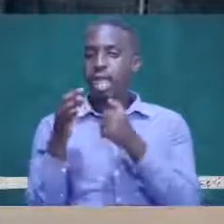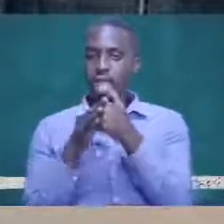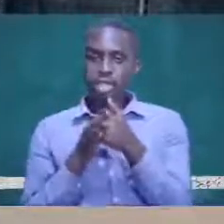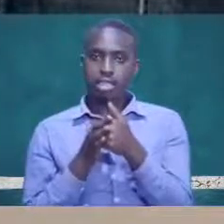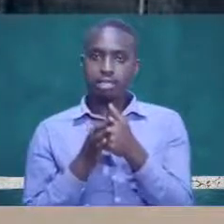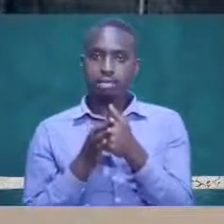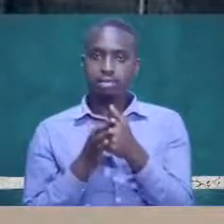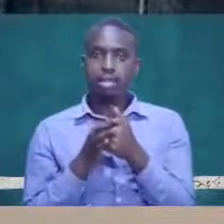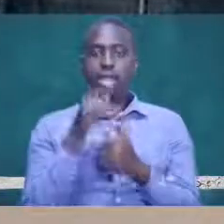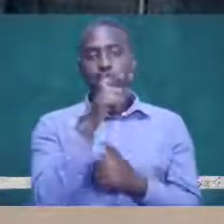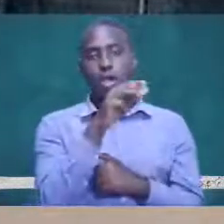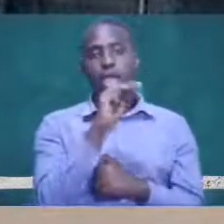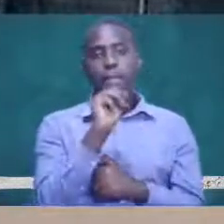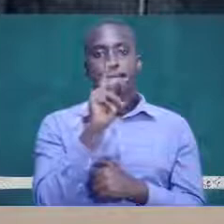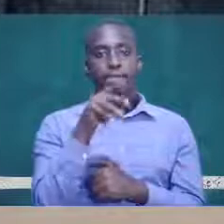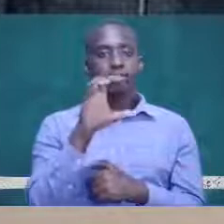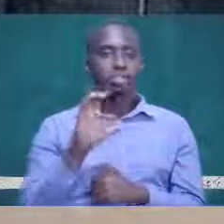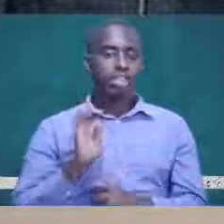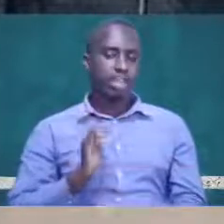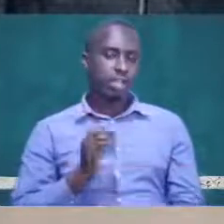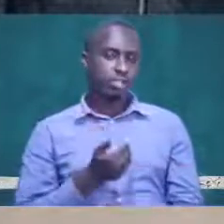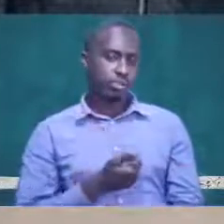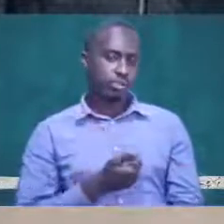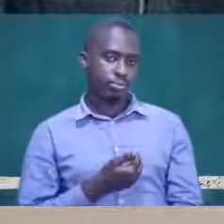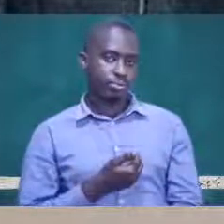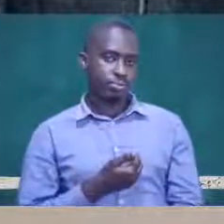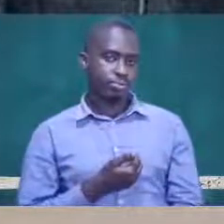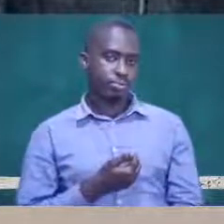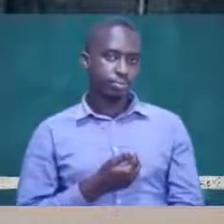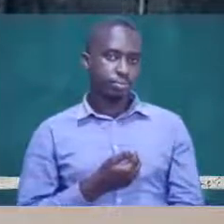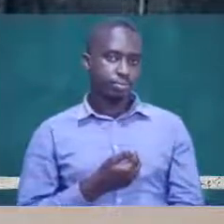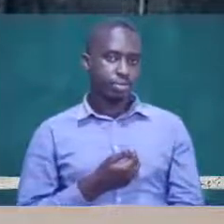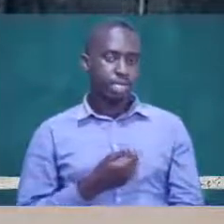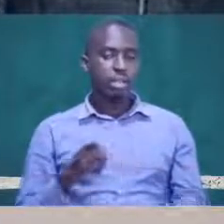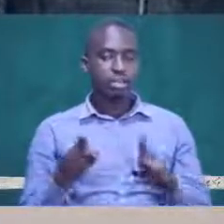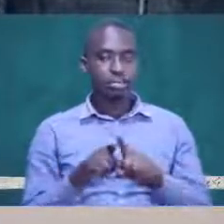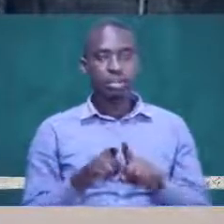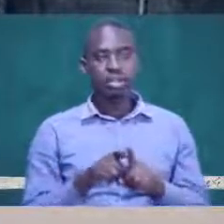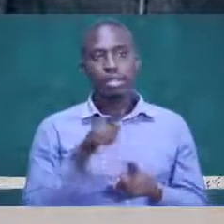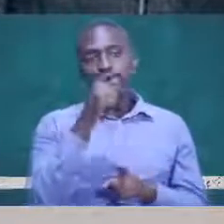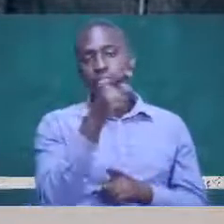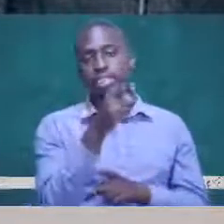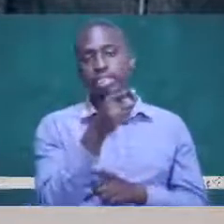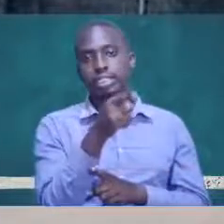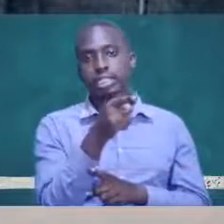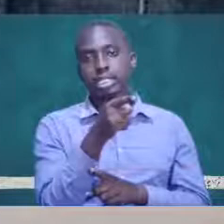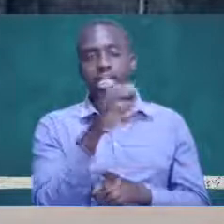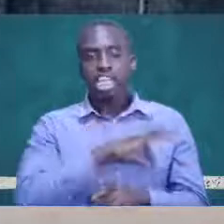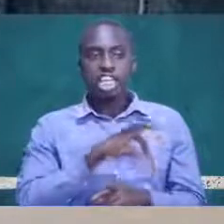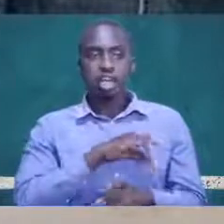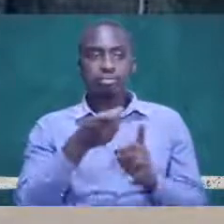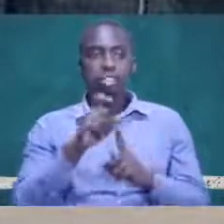0.8. That is our marginal propensity to consume. The fraction of the additional income that